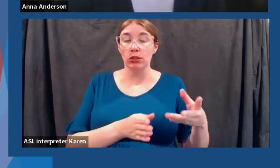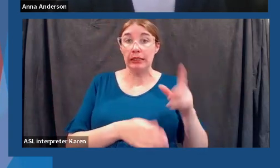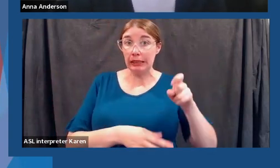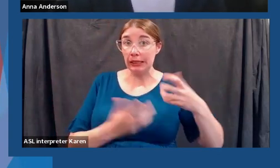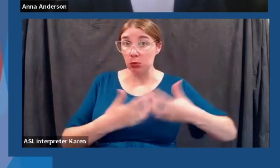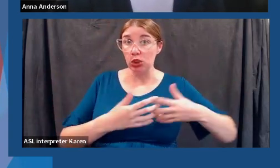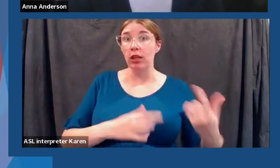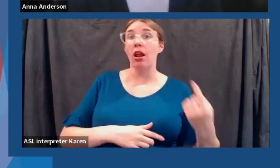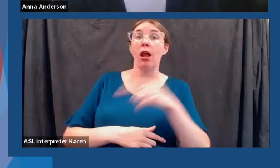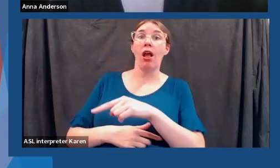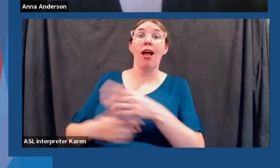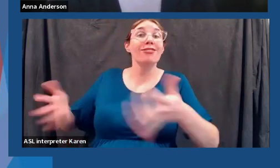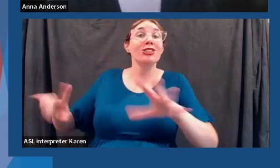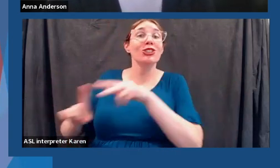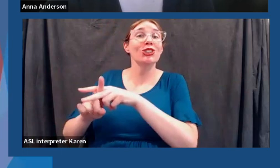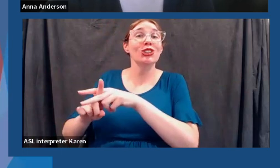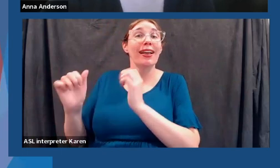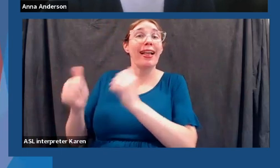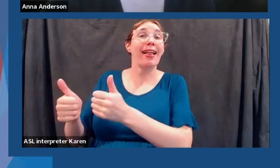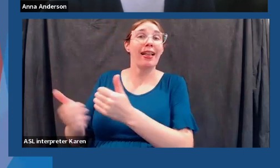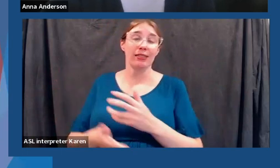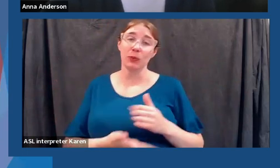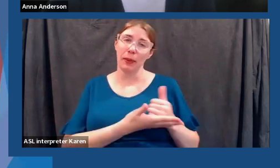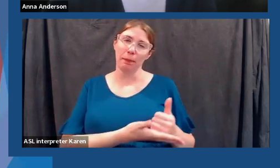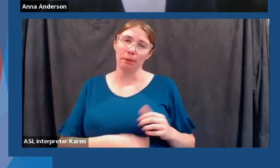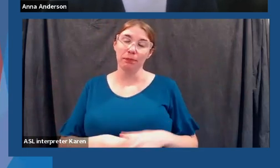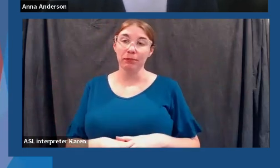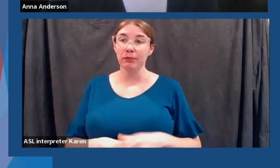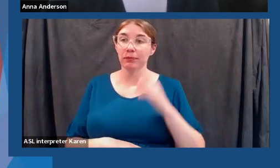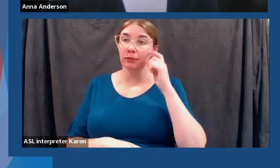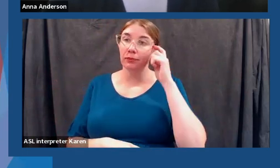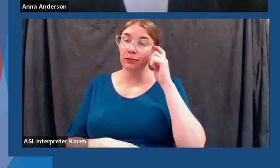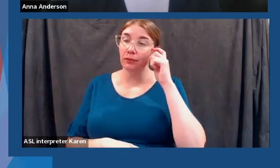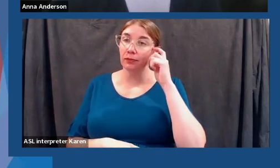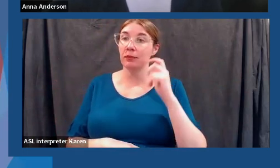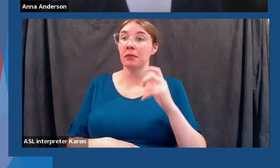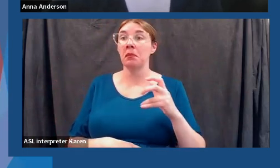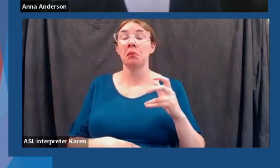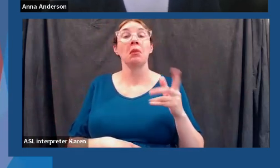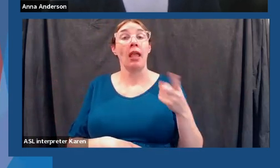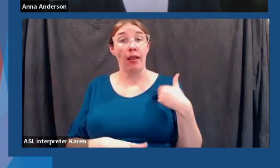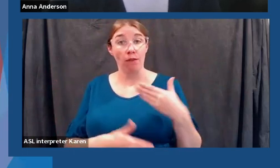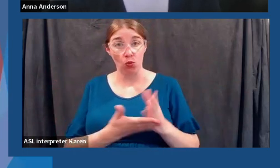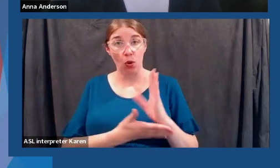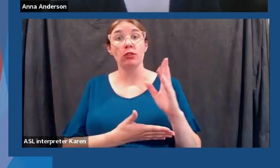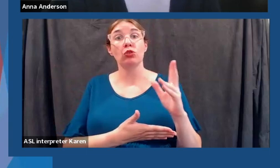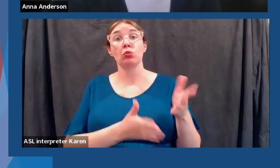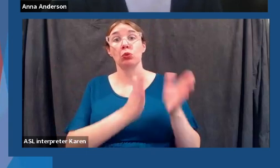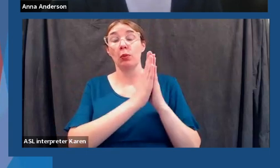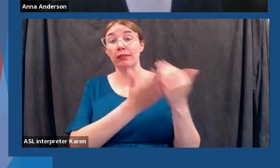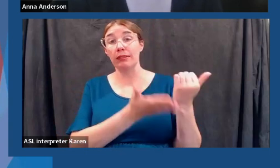assistance marking your ballot. and you have a right to request